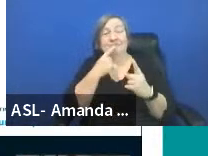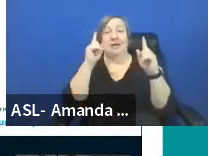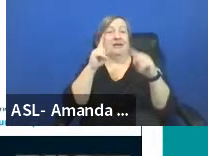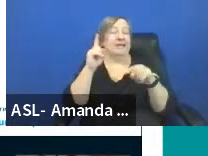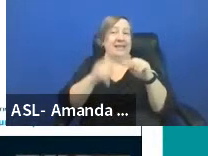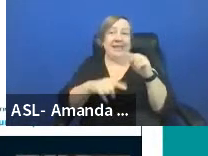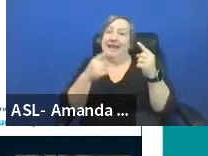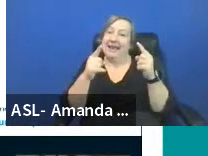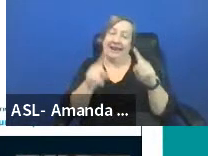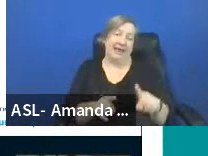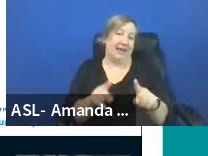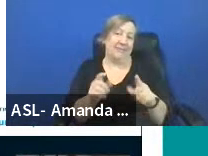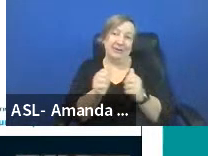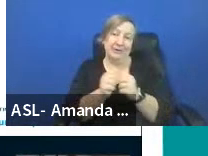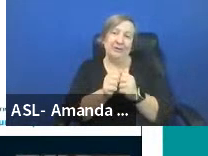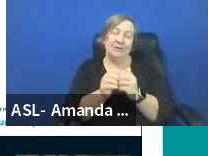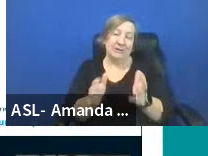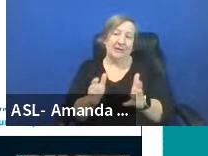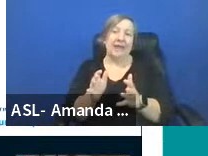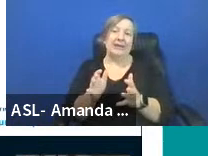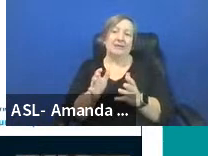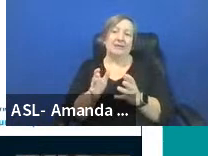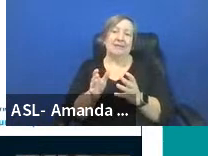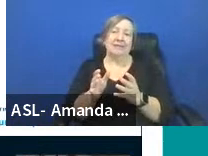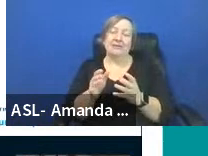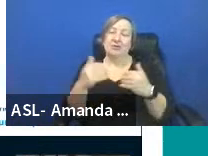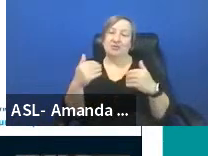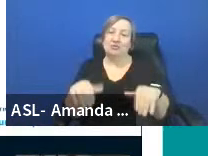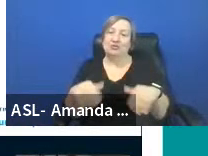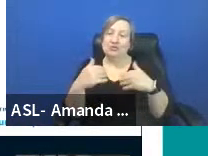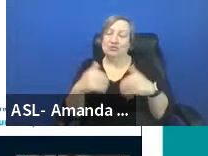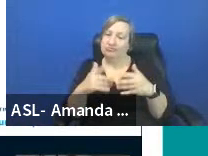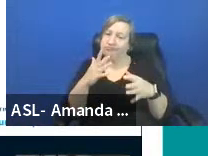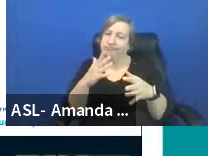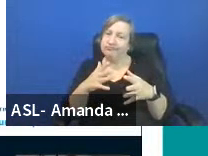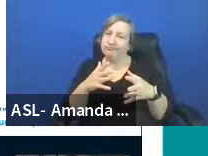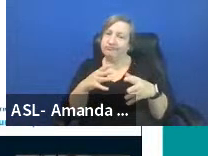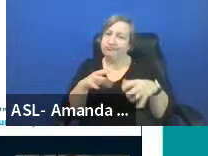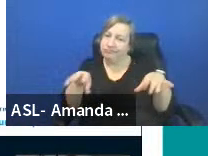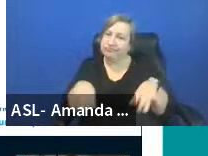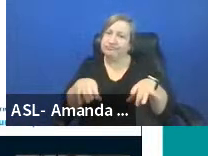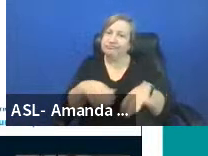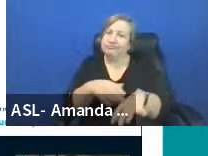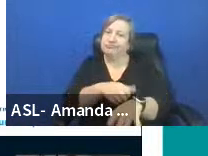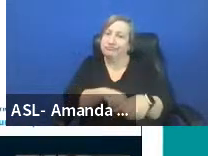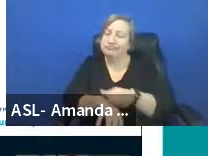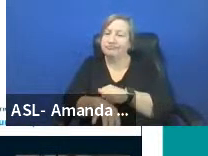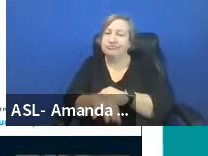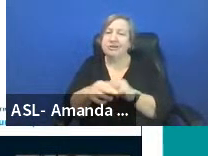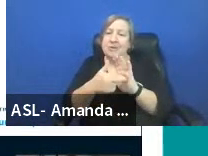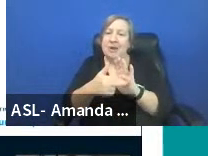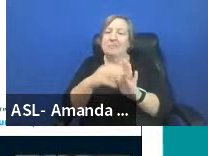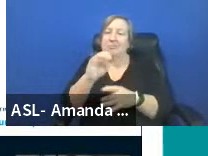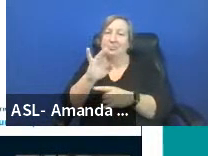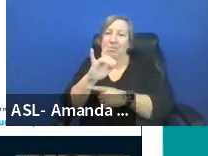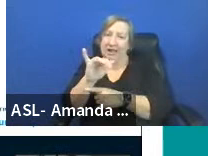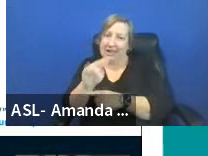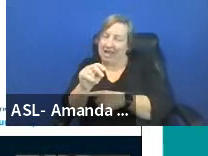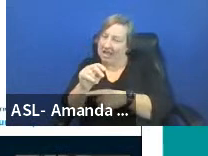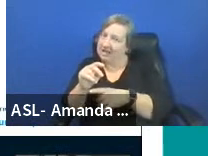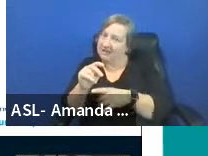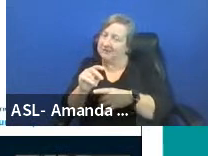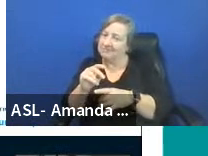without the force of will of Representative McLean. So she